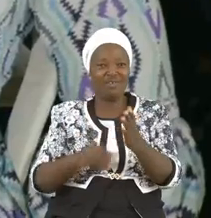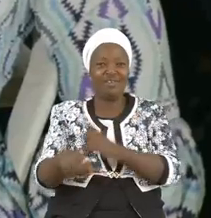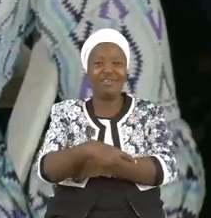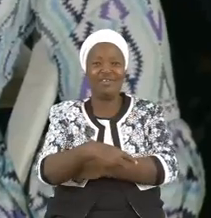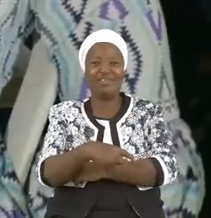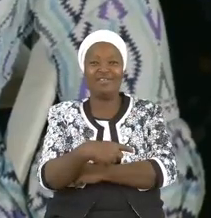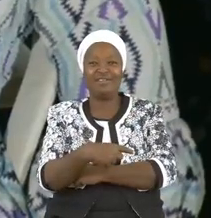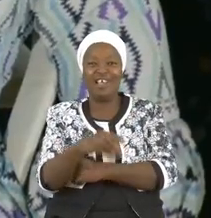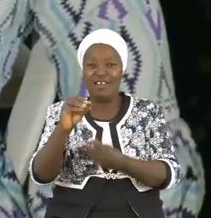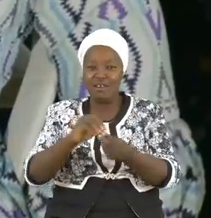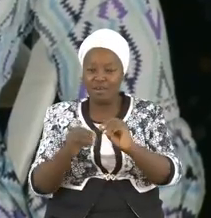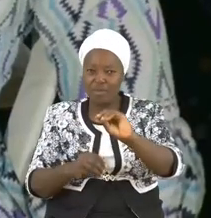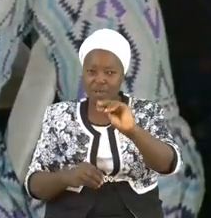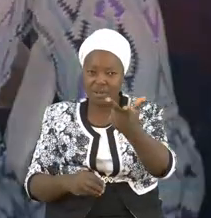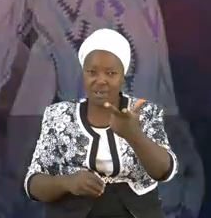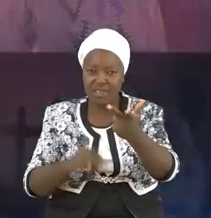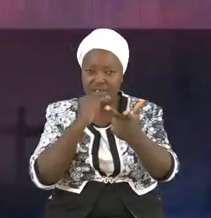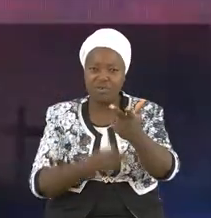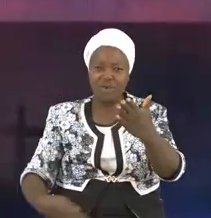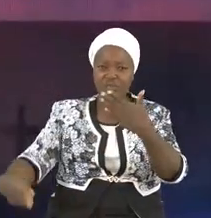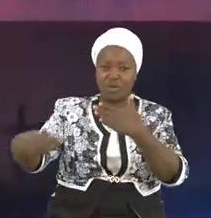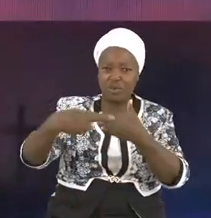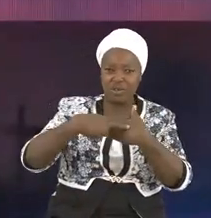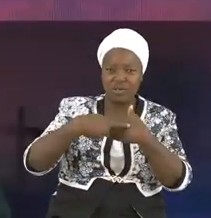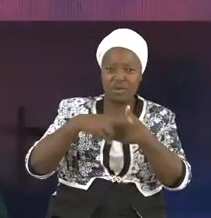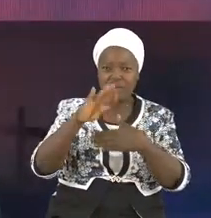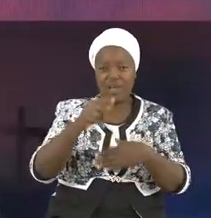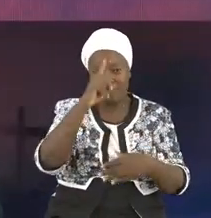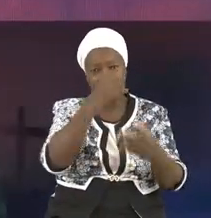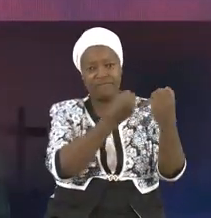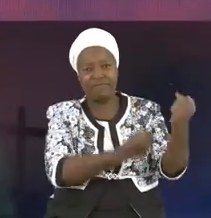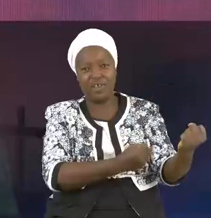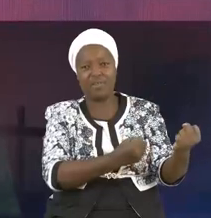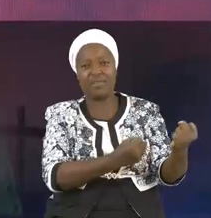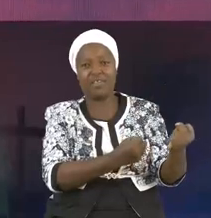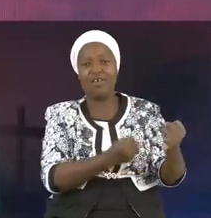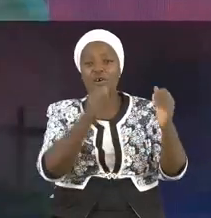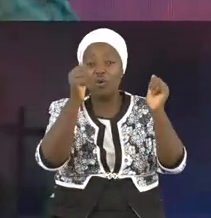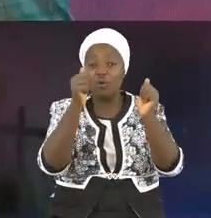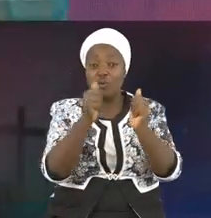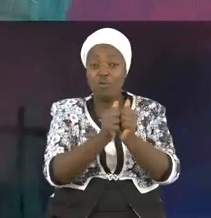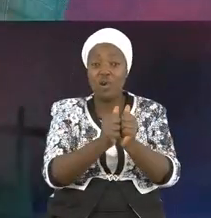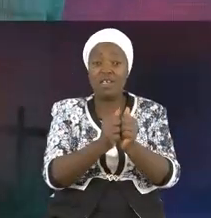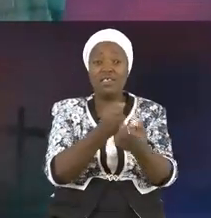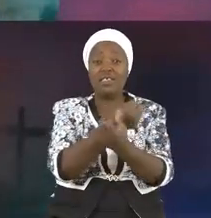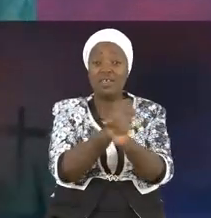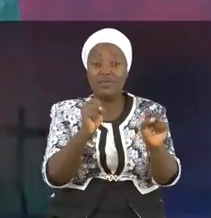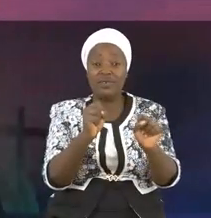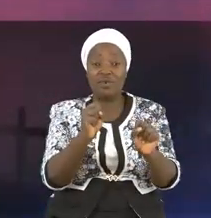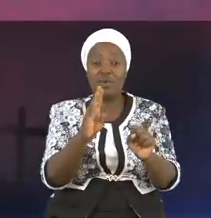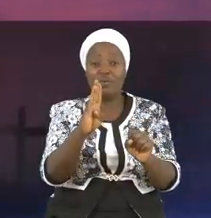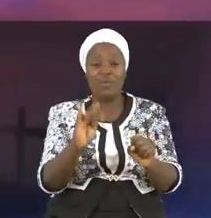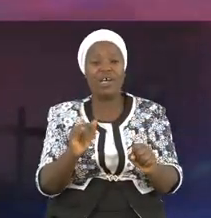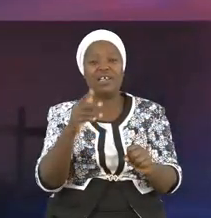three, restoration by faith with redemption by the Savior. Let's come